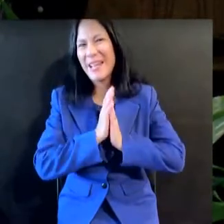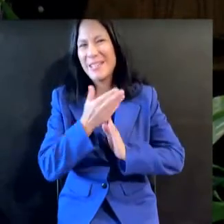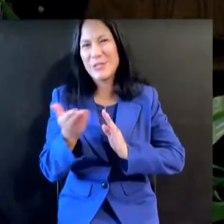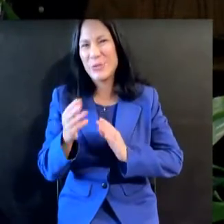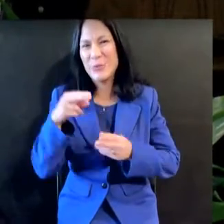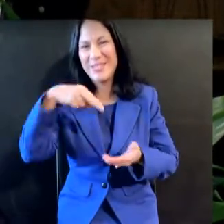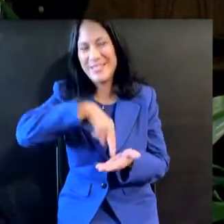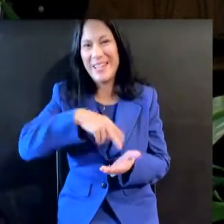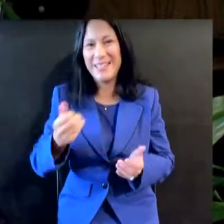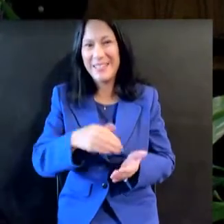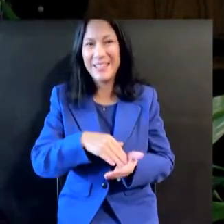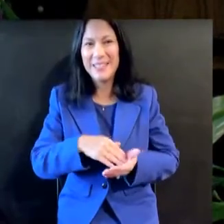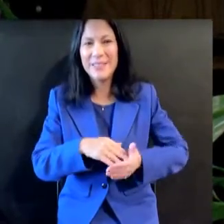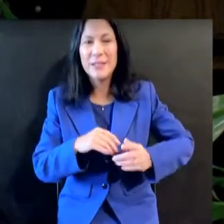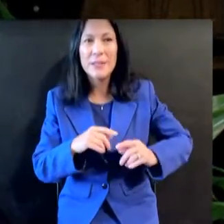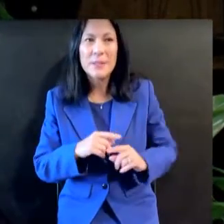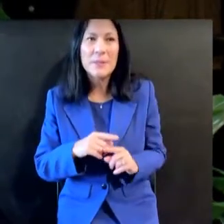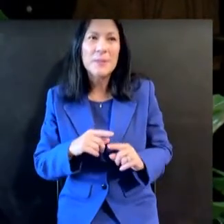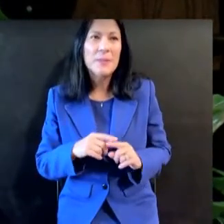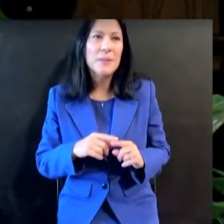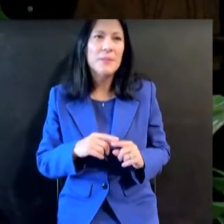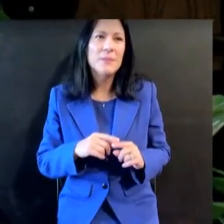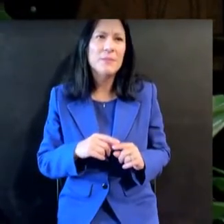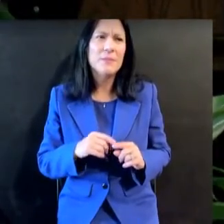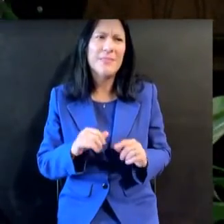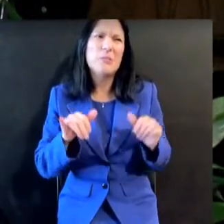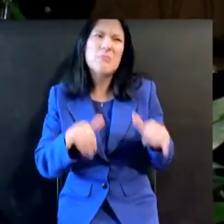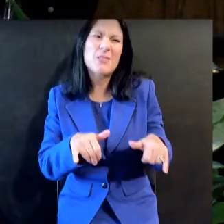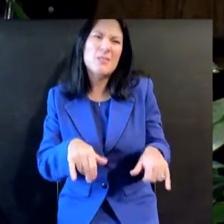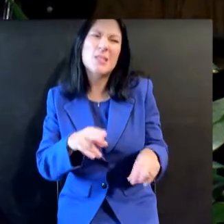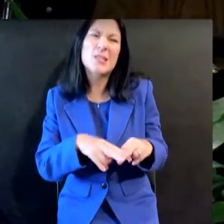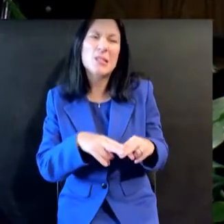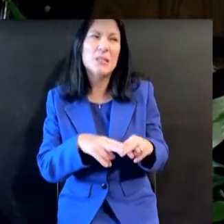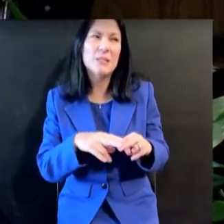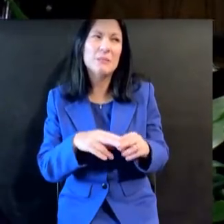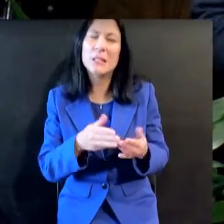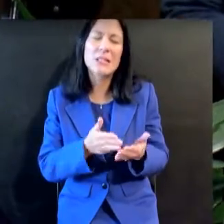But today I want you to, well, you don't have to. You're good. Stay seated. Stay seated. It's okay.